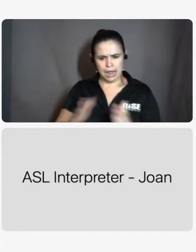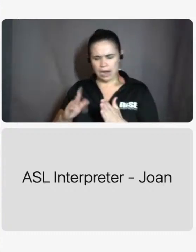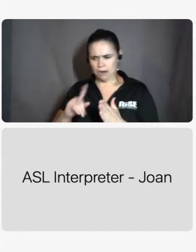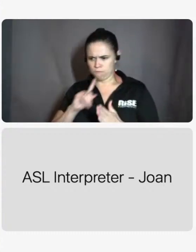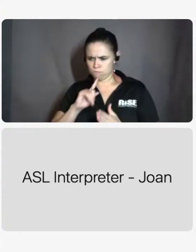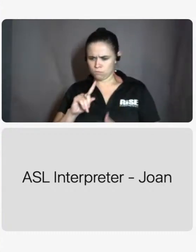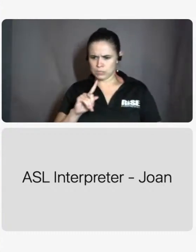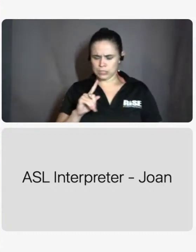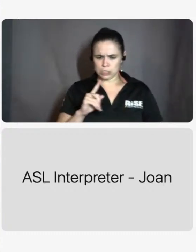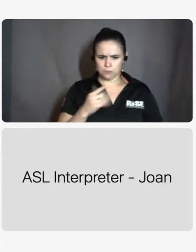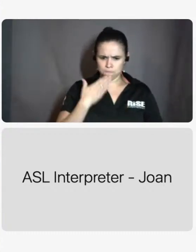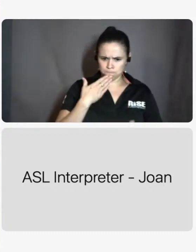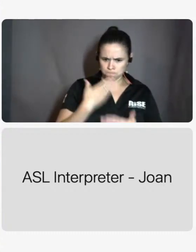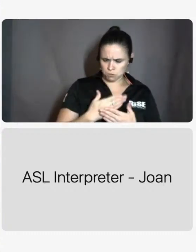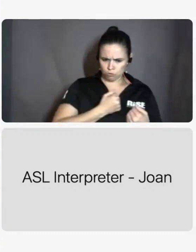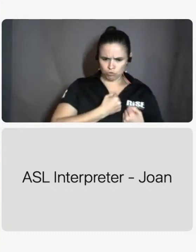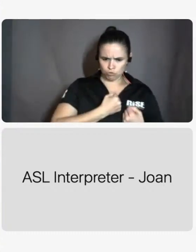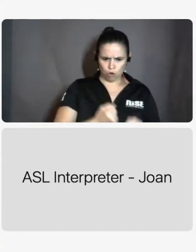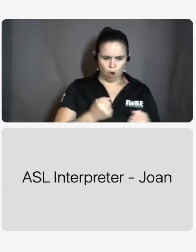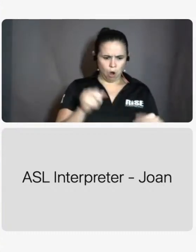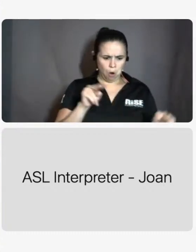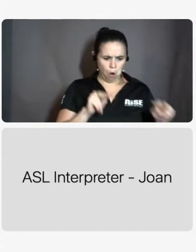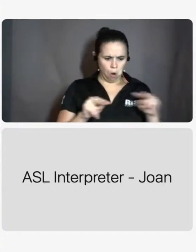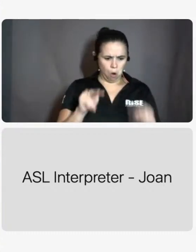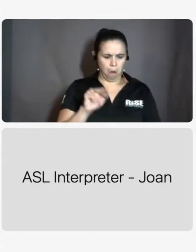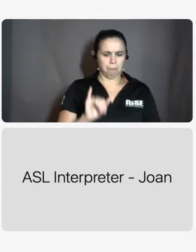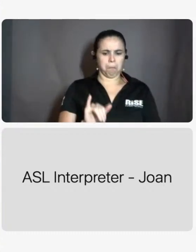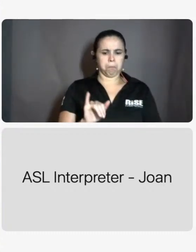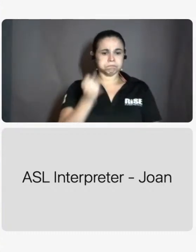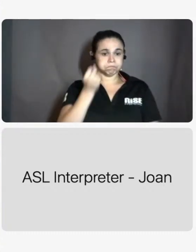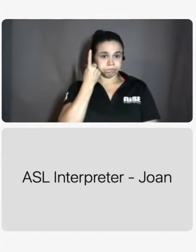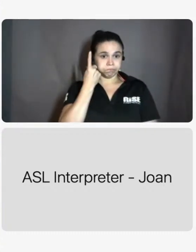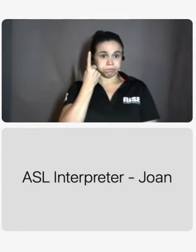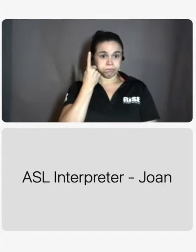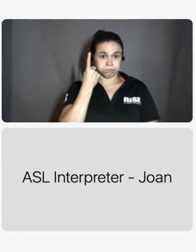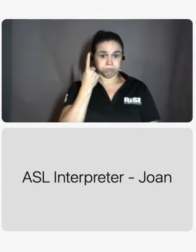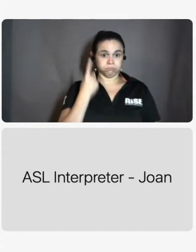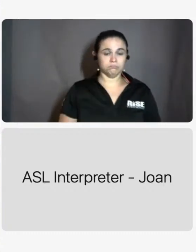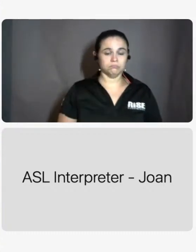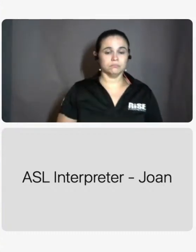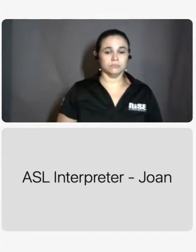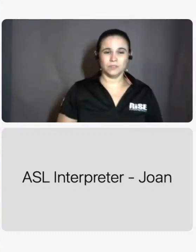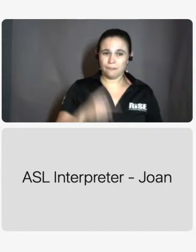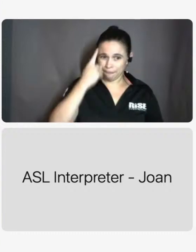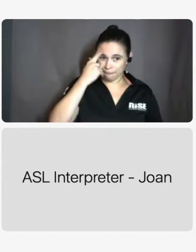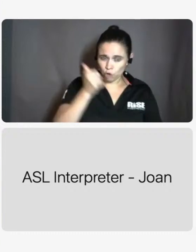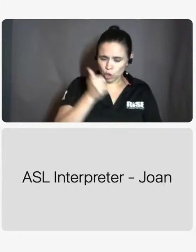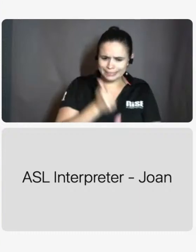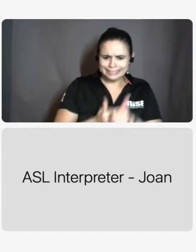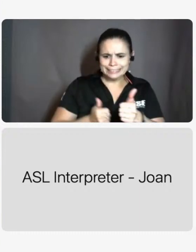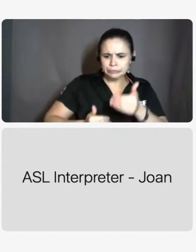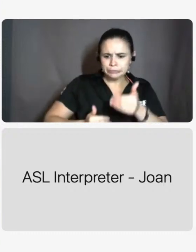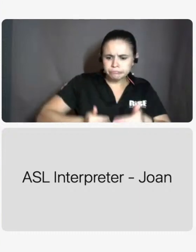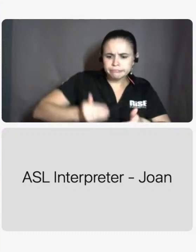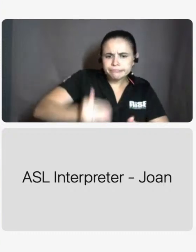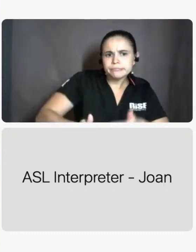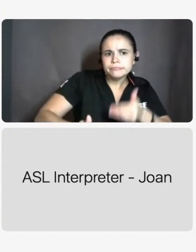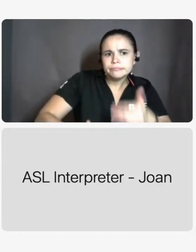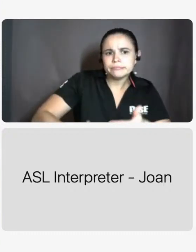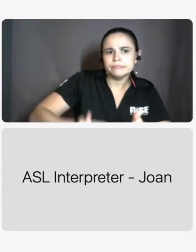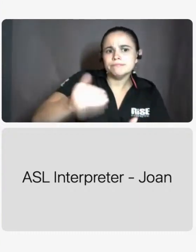every stage of what we had to consider over these last month and a half, real